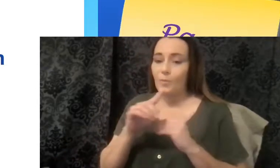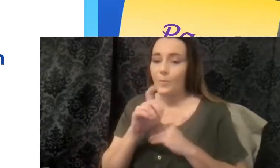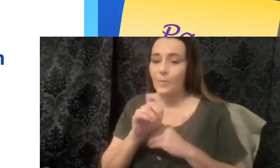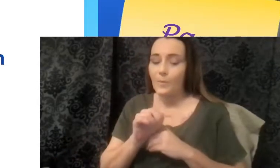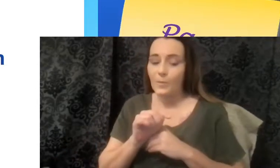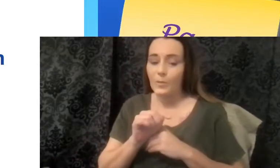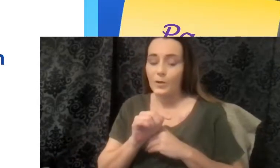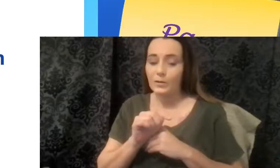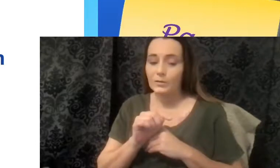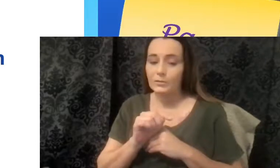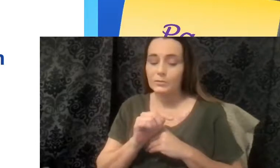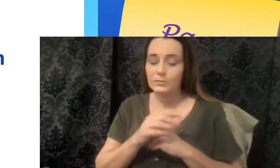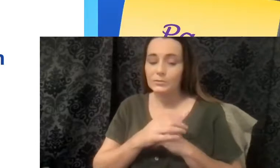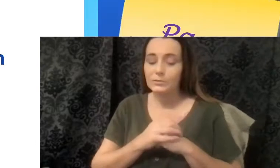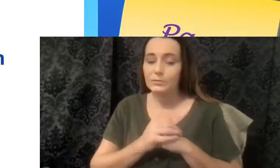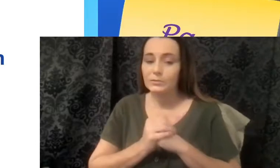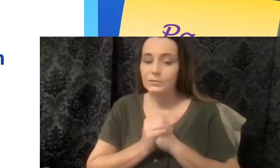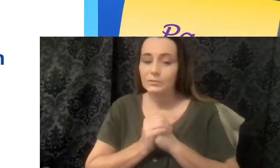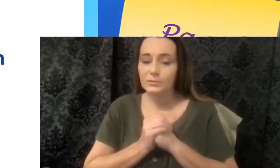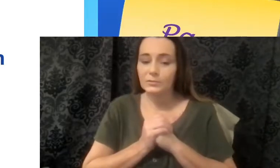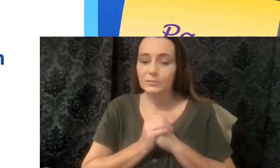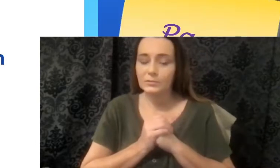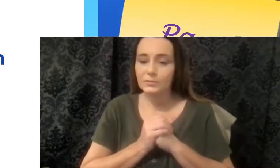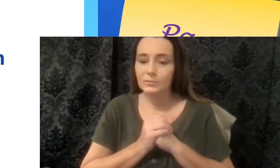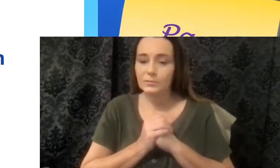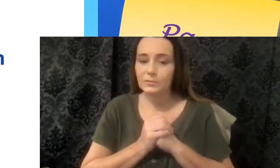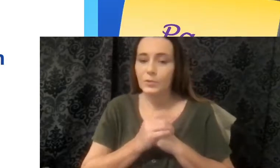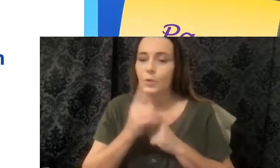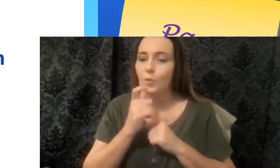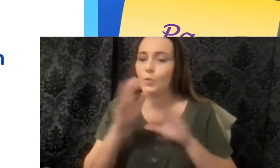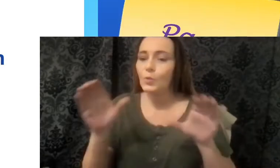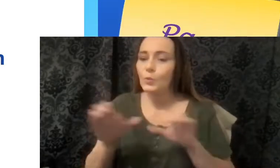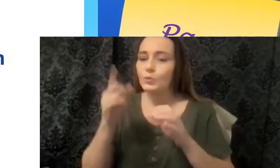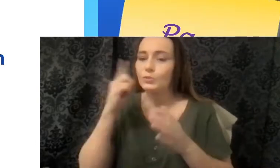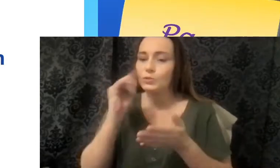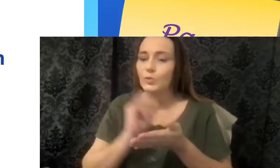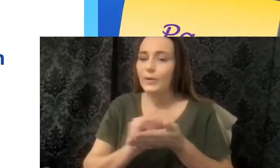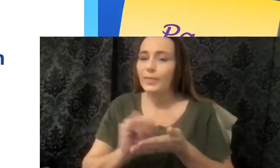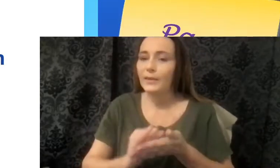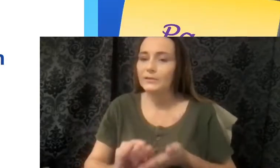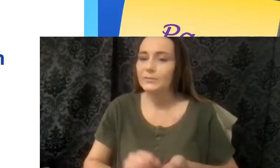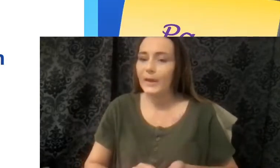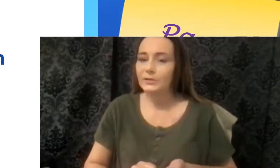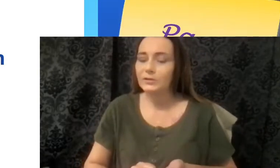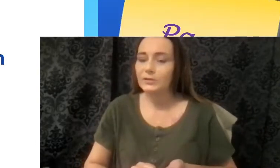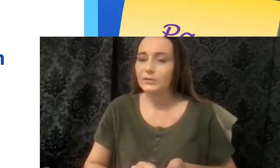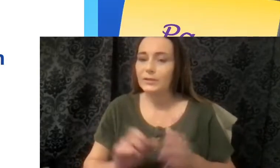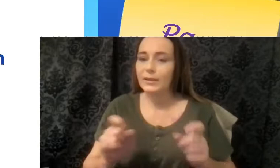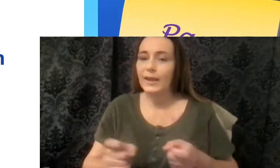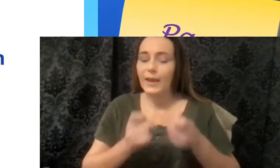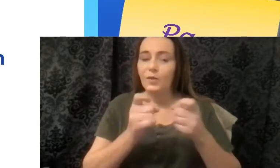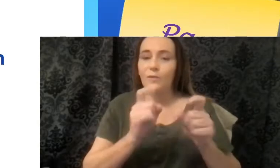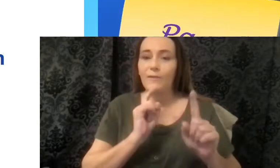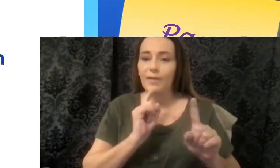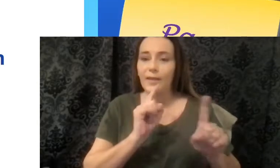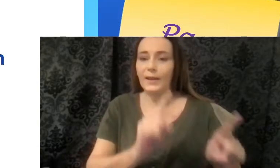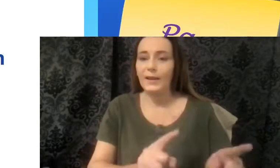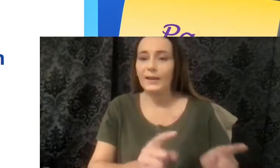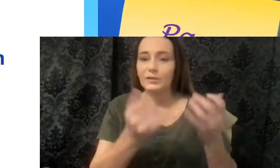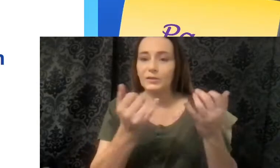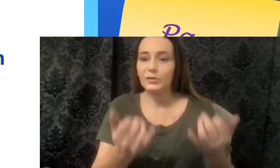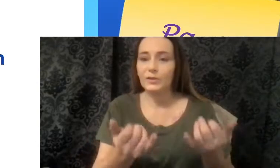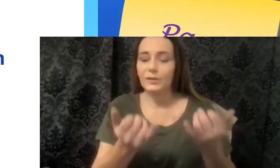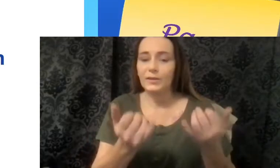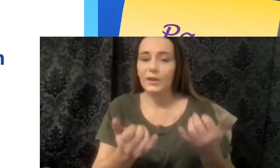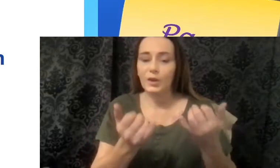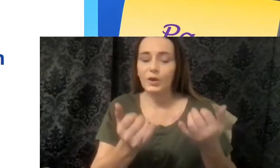and Matt. Brian asked, who would be doing the inspection, Irene? And if you can give that answer under the current guideline for